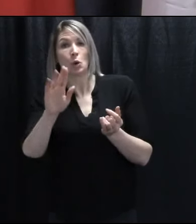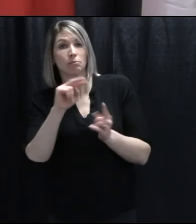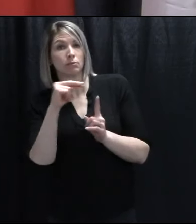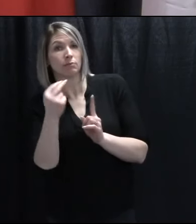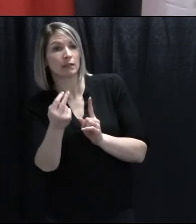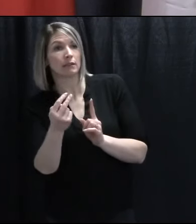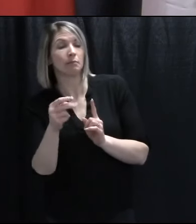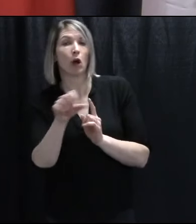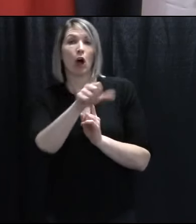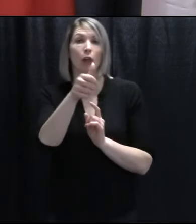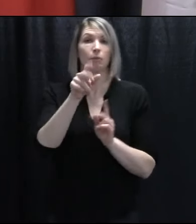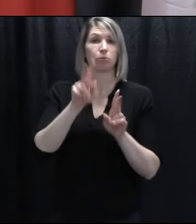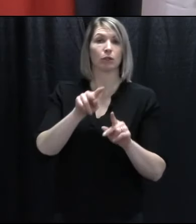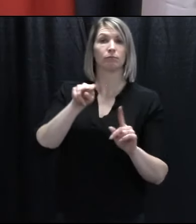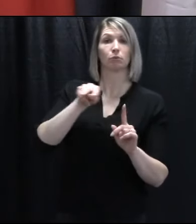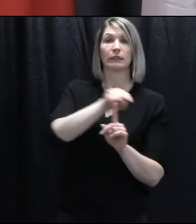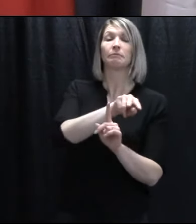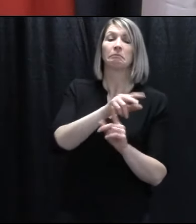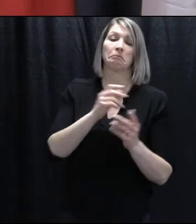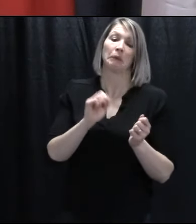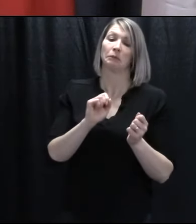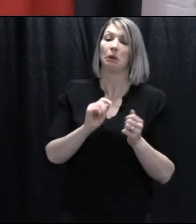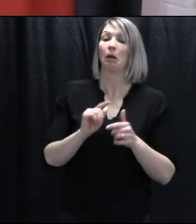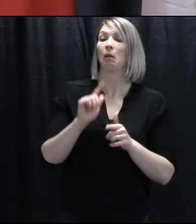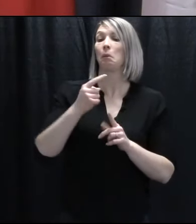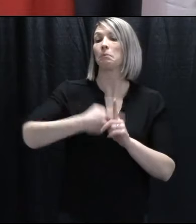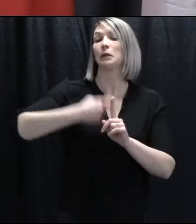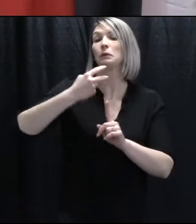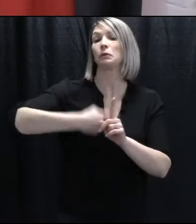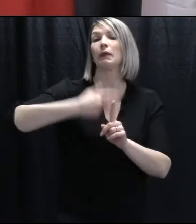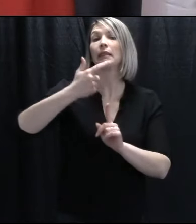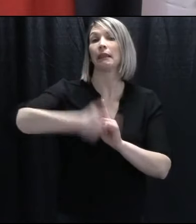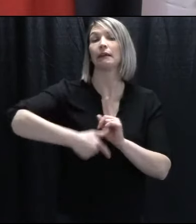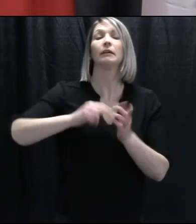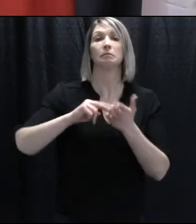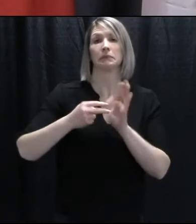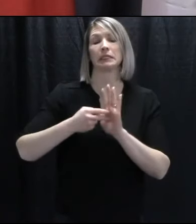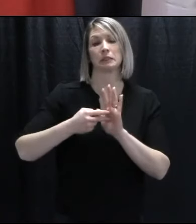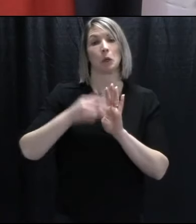this COVID-19 will be essential over the long term. Thank you.